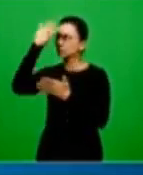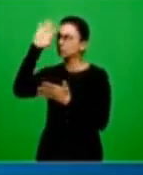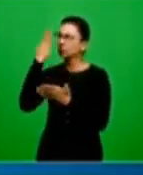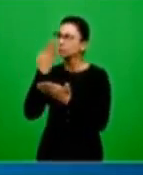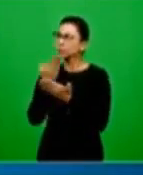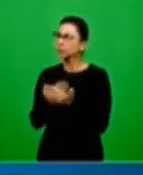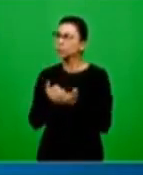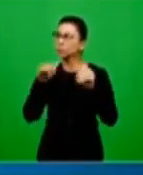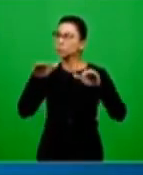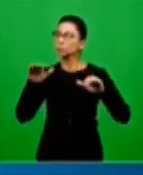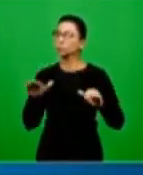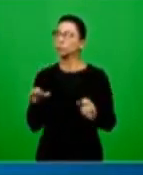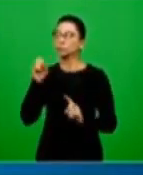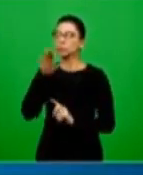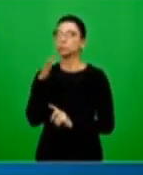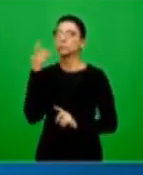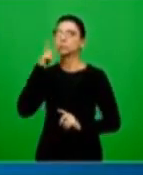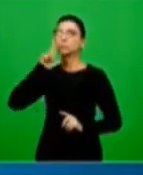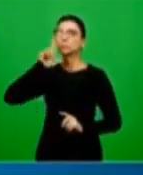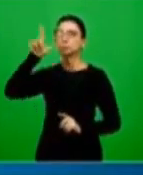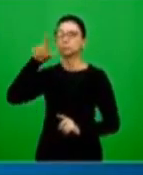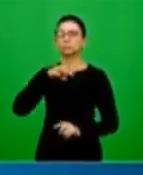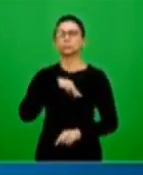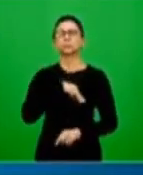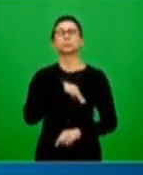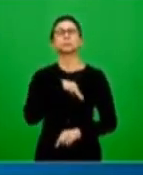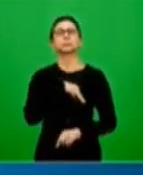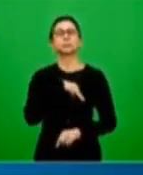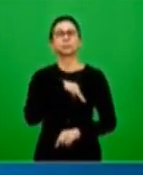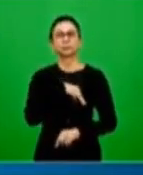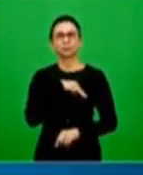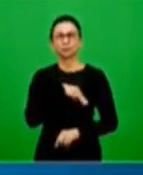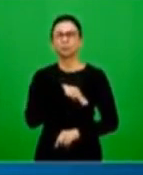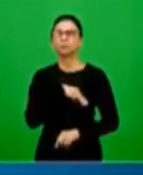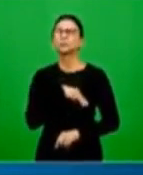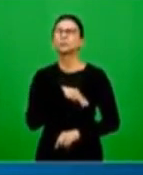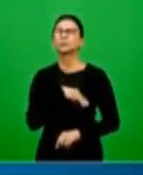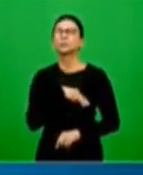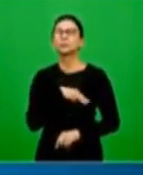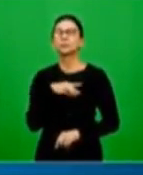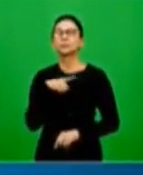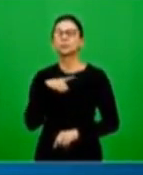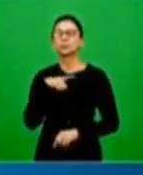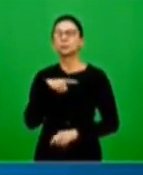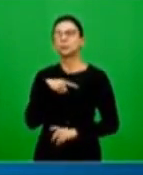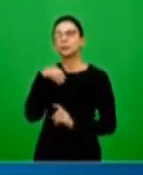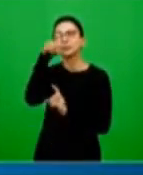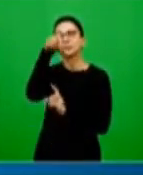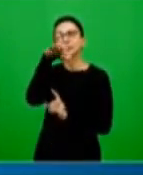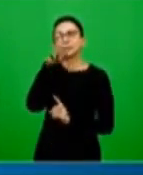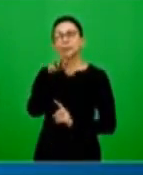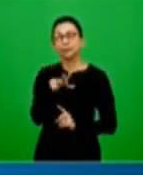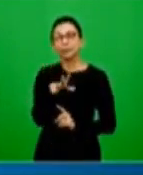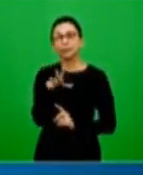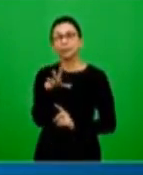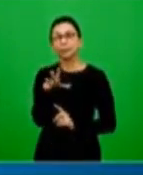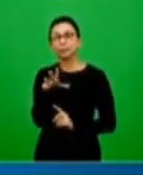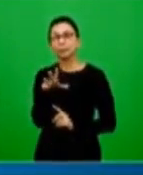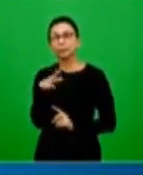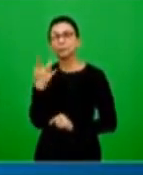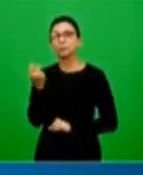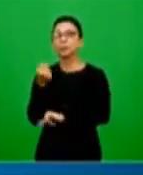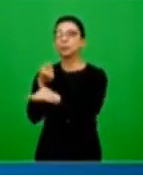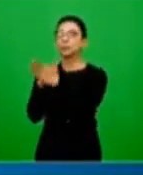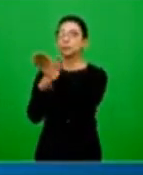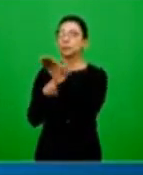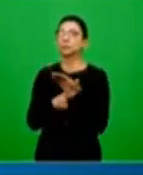then approach God's throne of grace with confidence, so that we may receive mercy and find